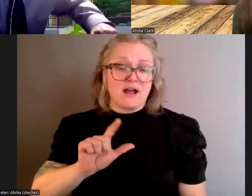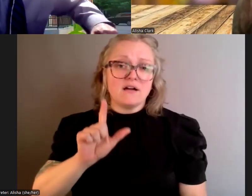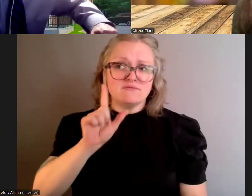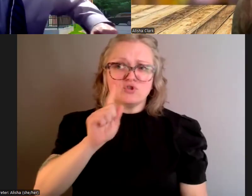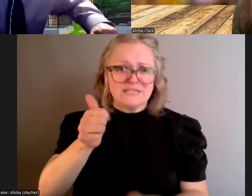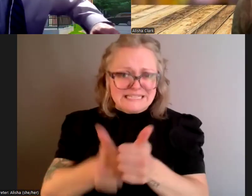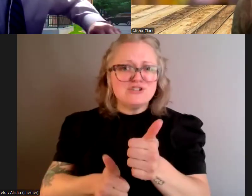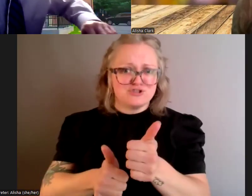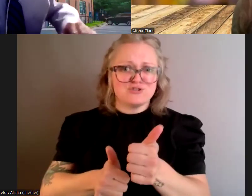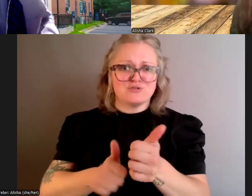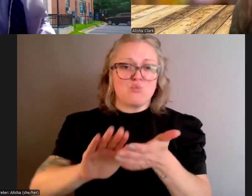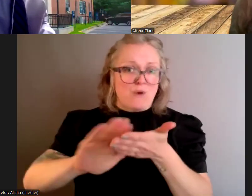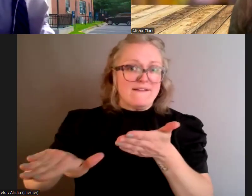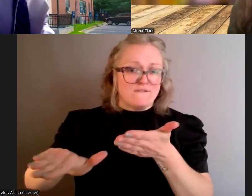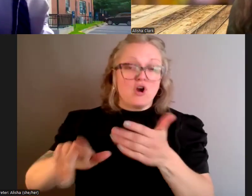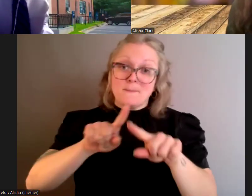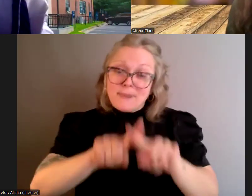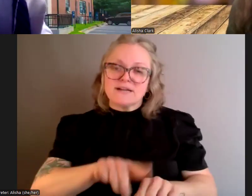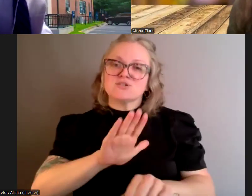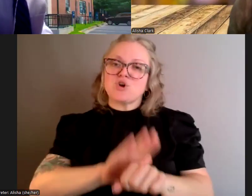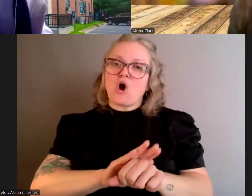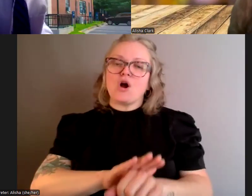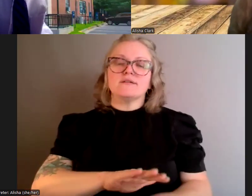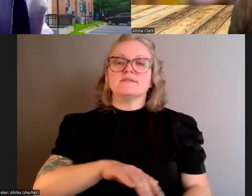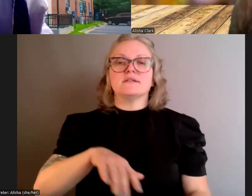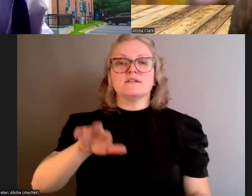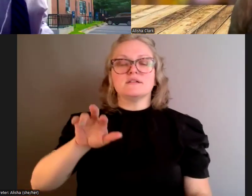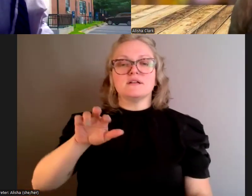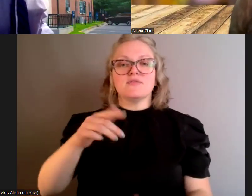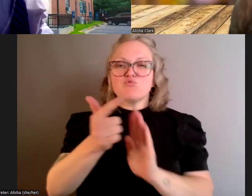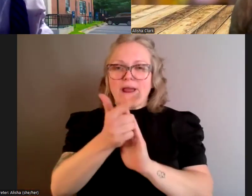waiver, based on the regulatory,